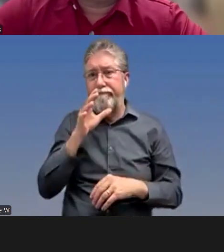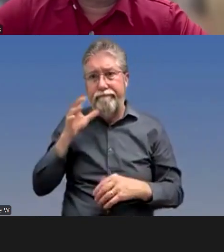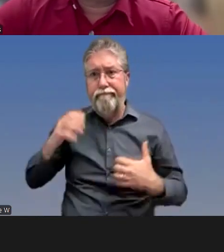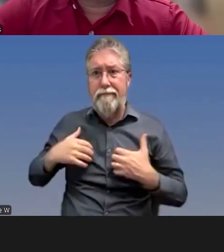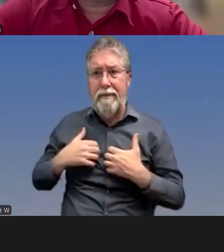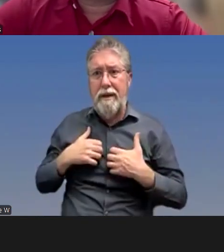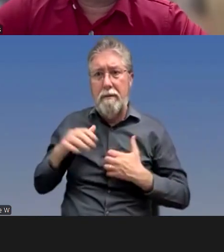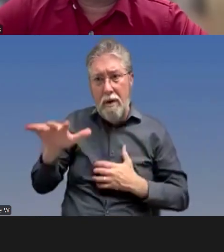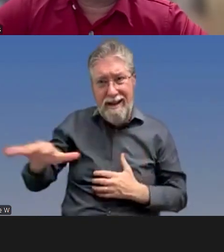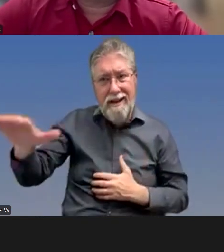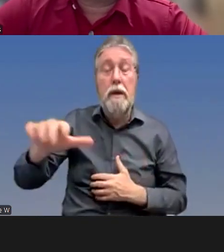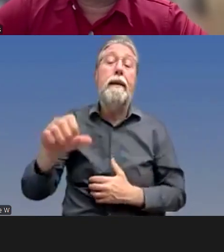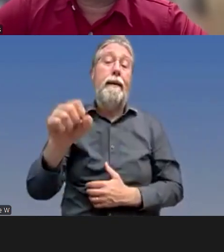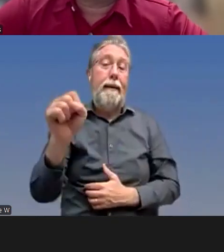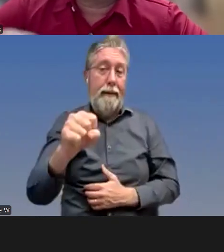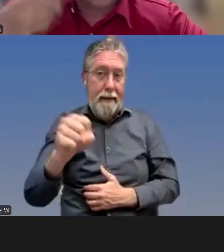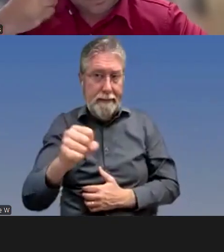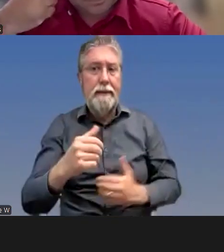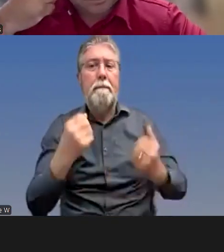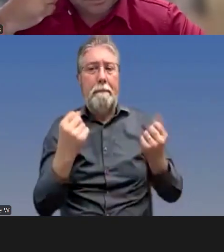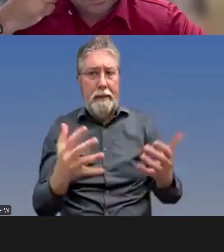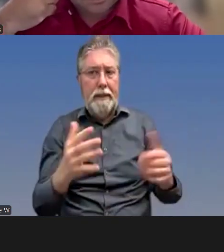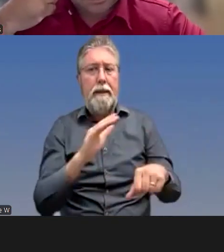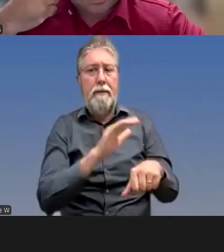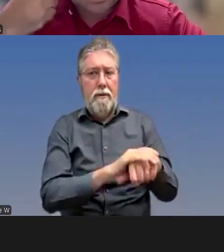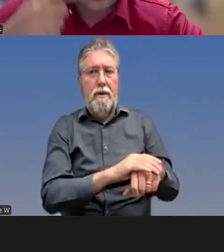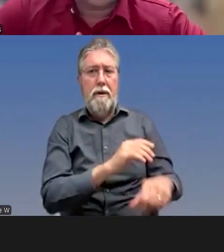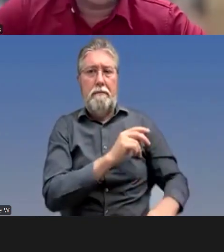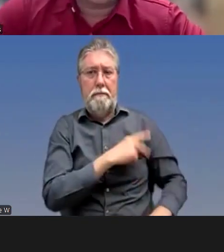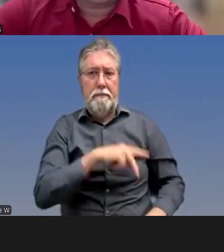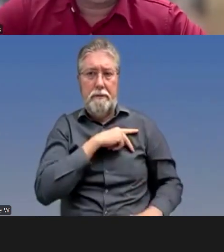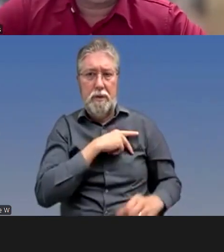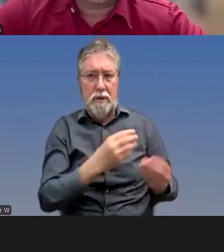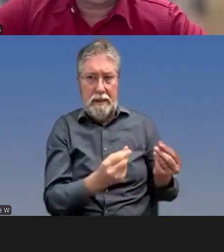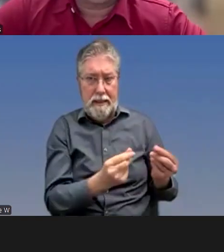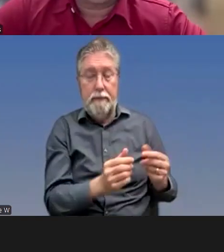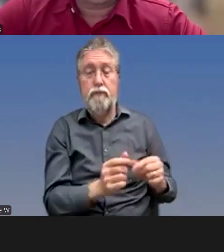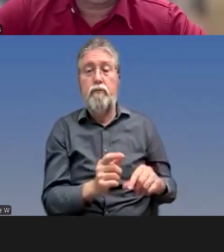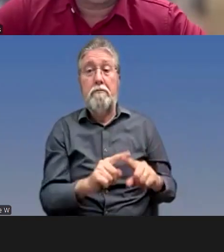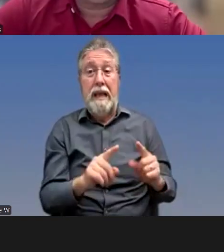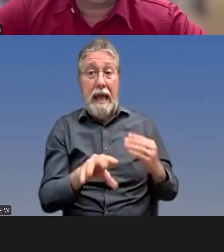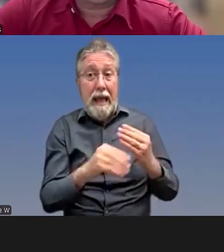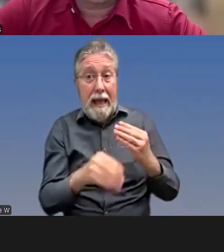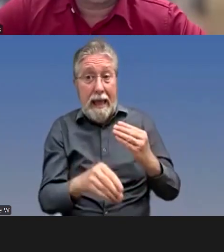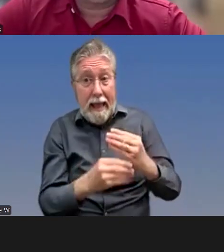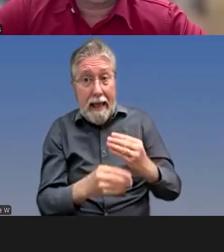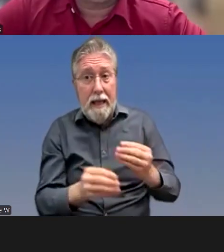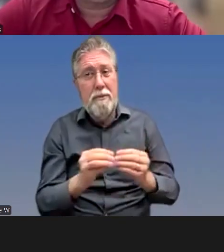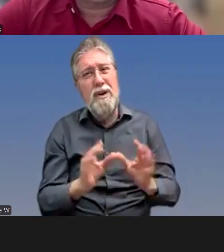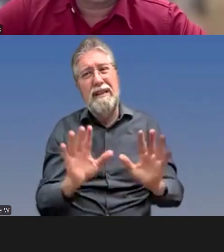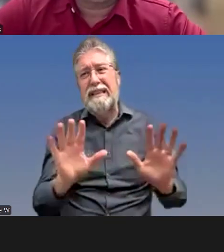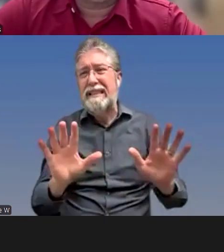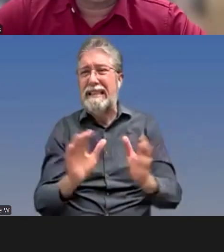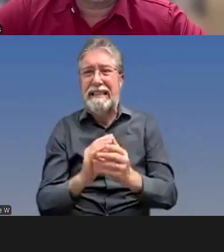land. In terms of adding capacity right now, we just don't